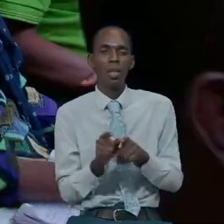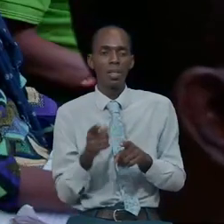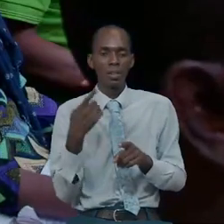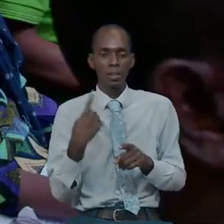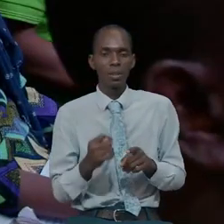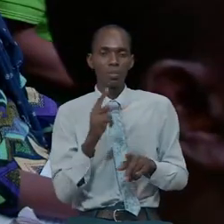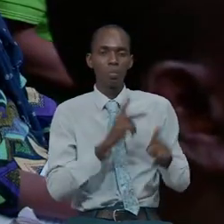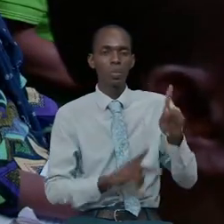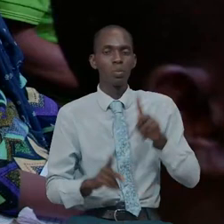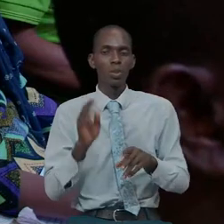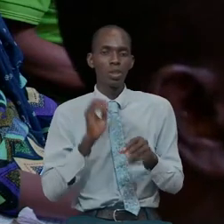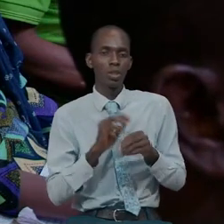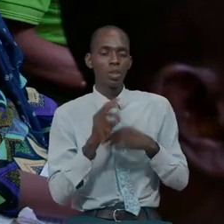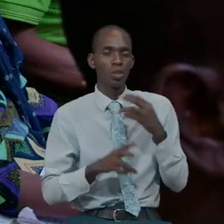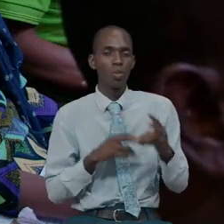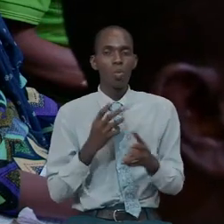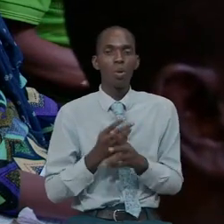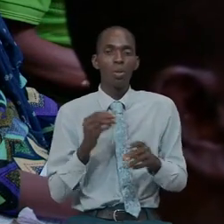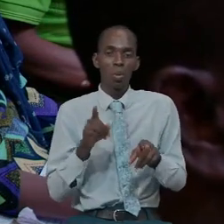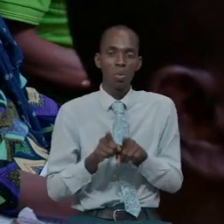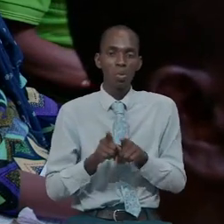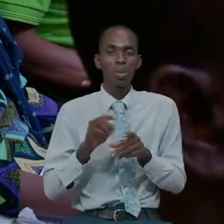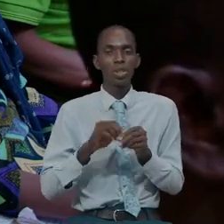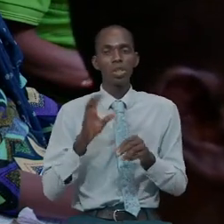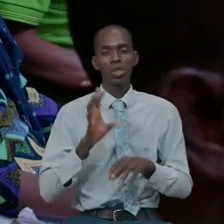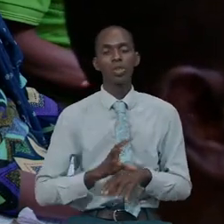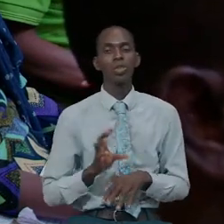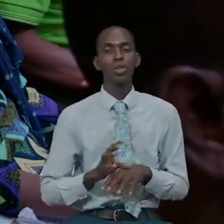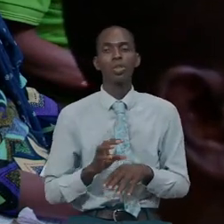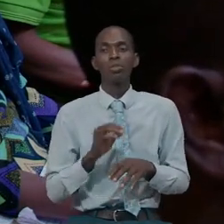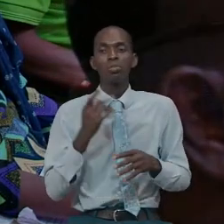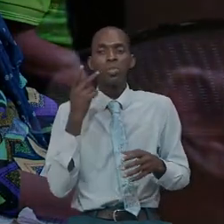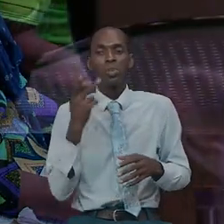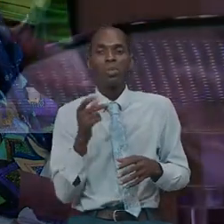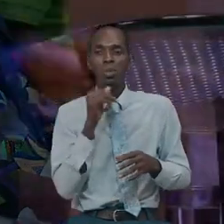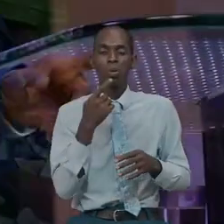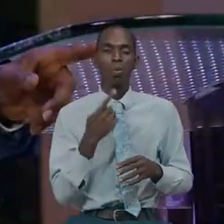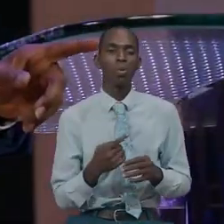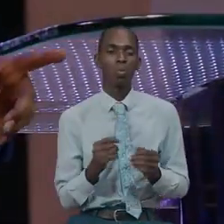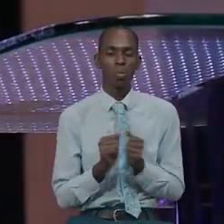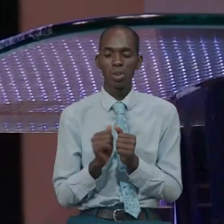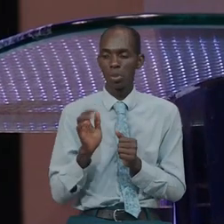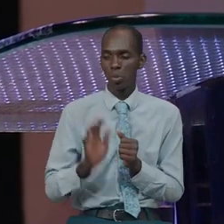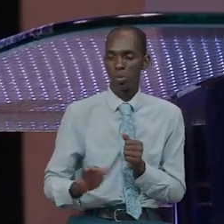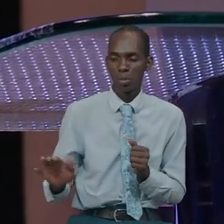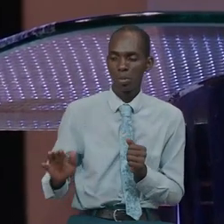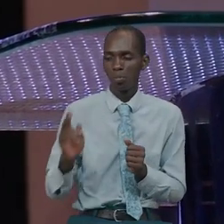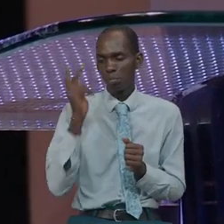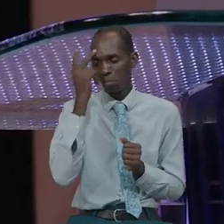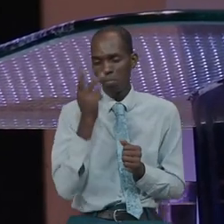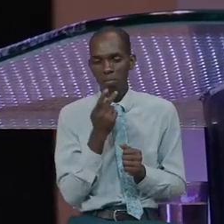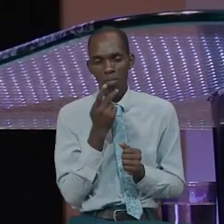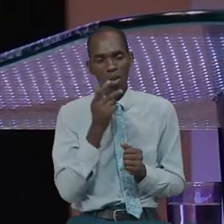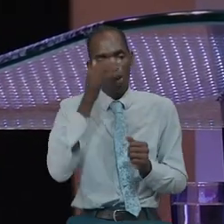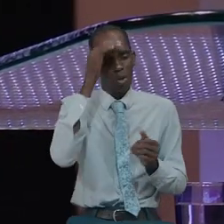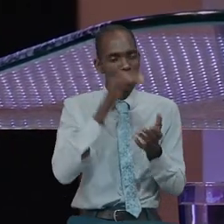world. And in the church as well, not only with, you know, children and the parents and husband and